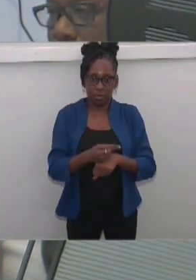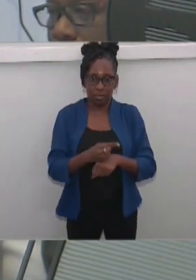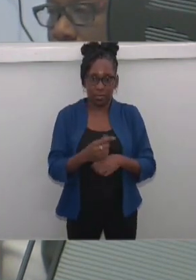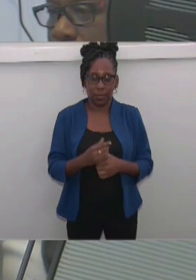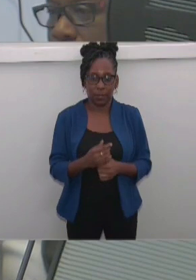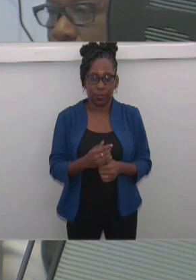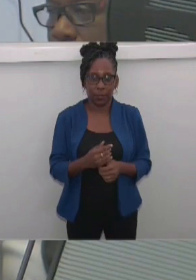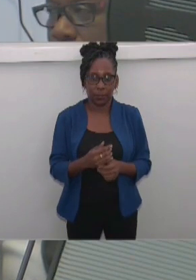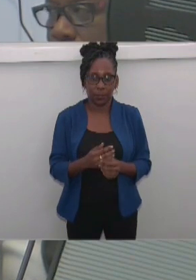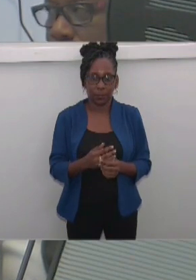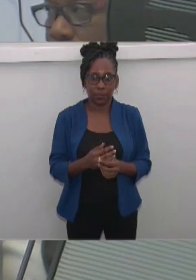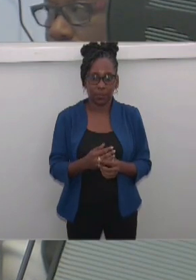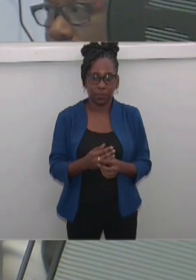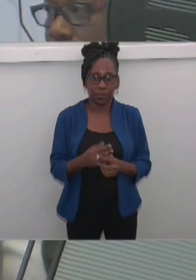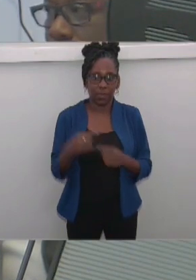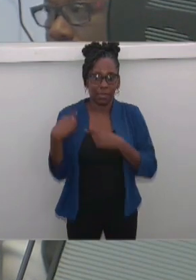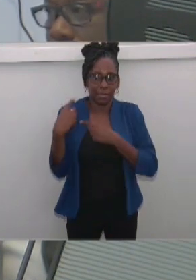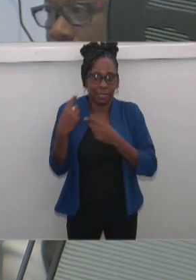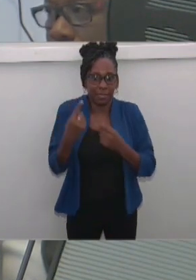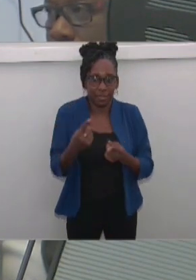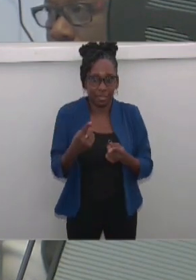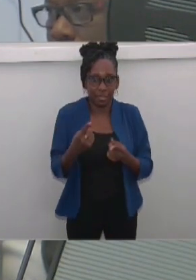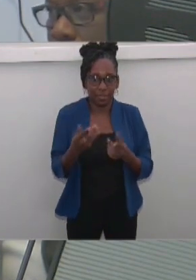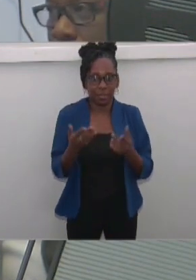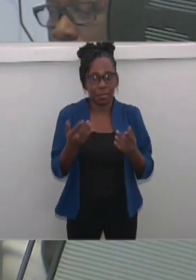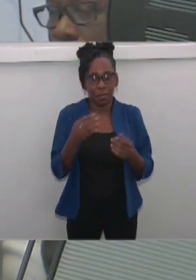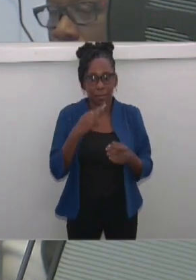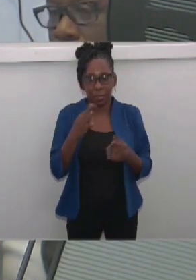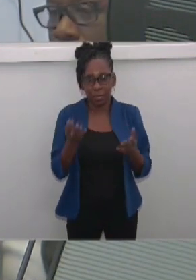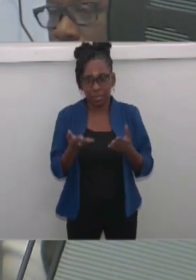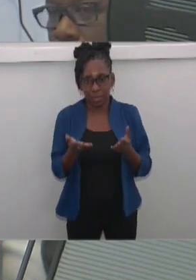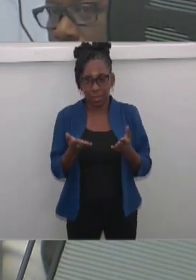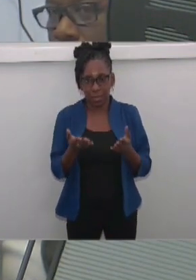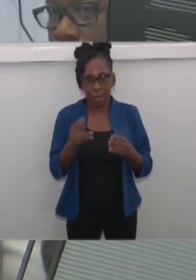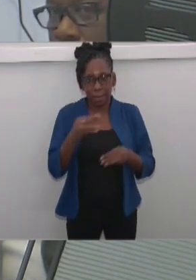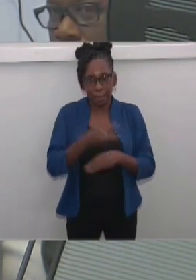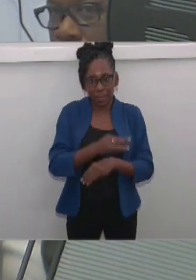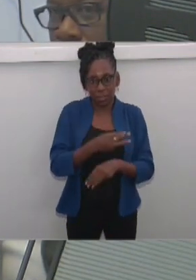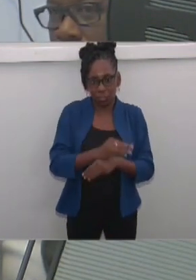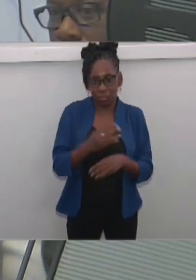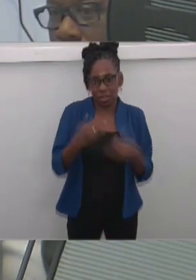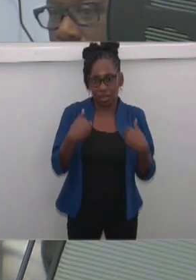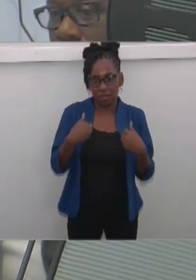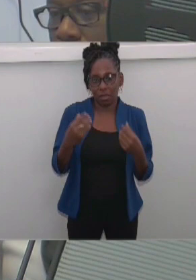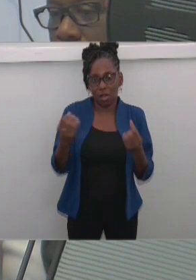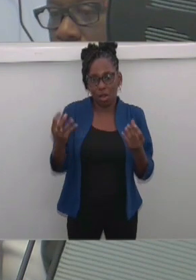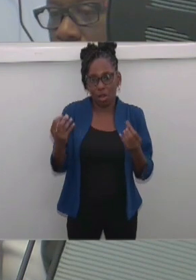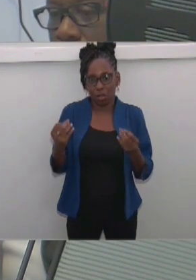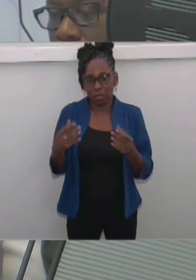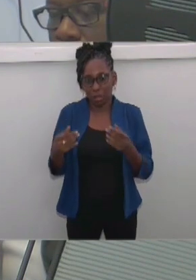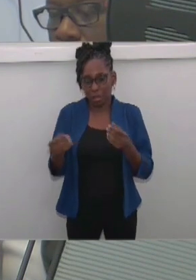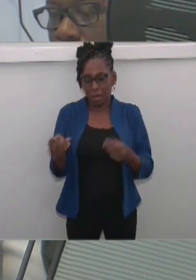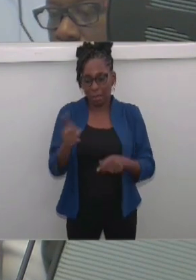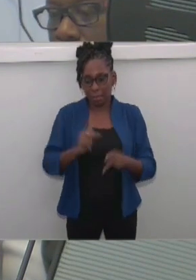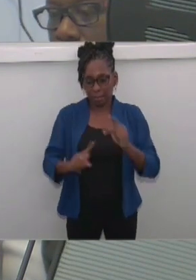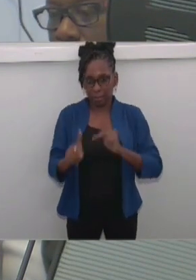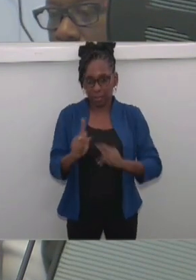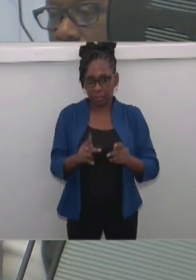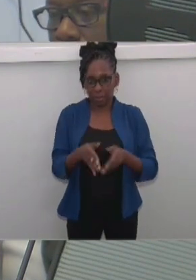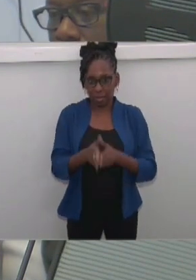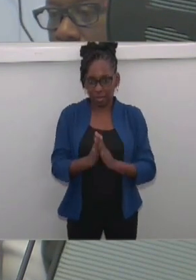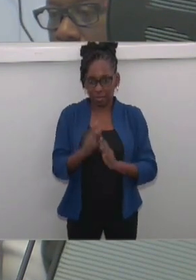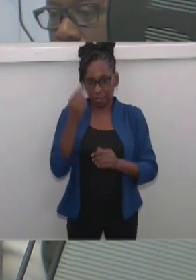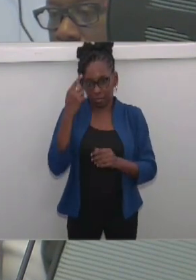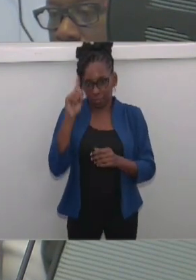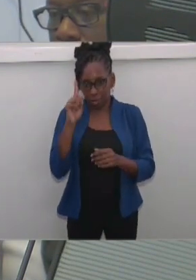Since assuming office, the Ministry has received tons of applications from Grenadians home and abroad, expressing